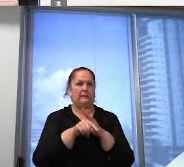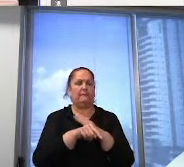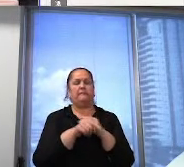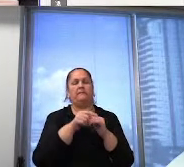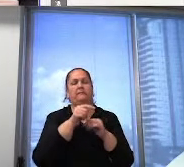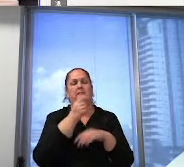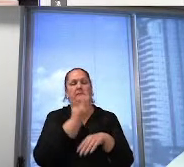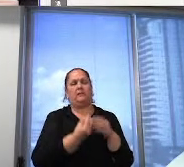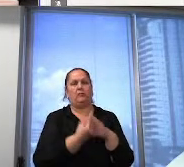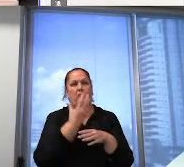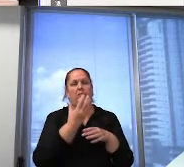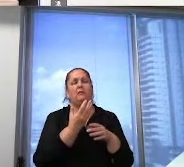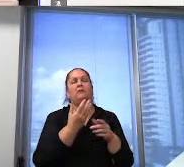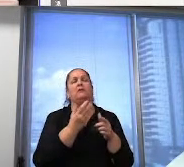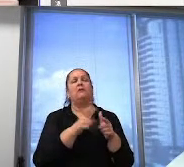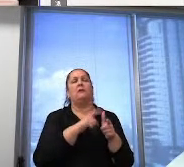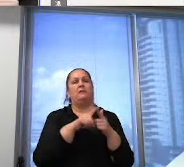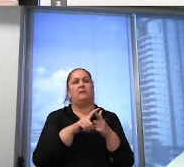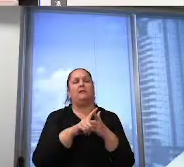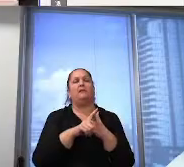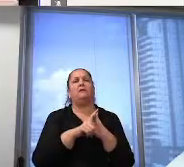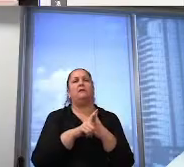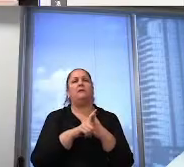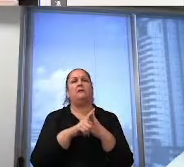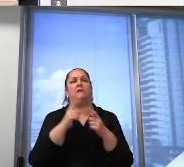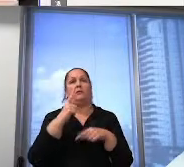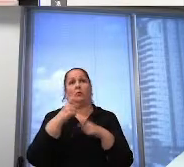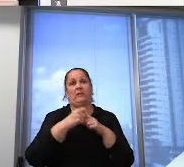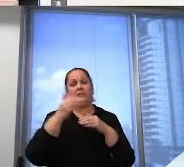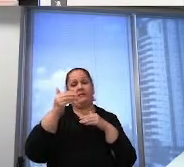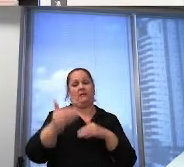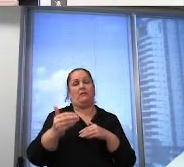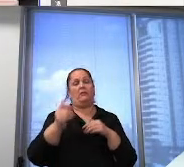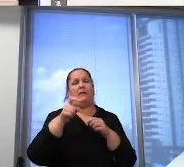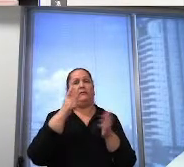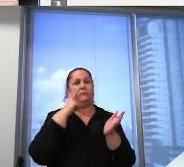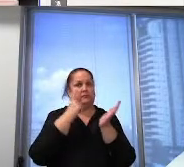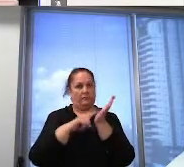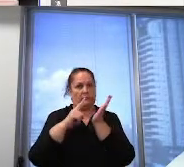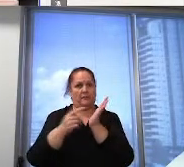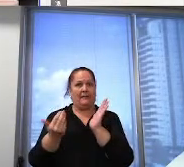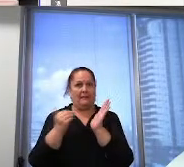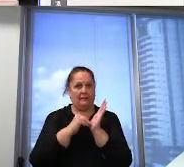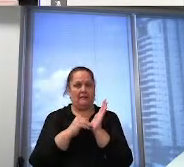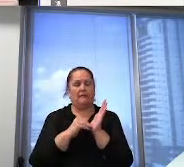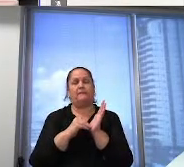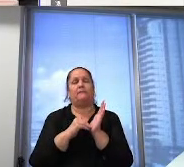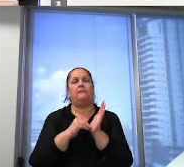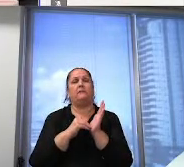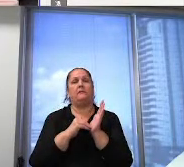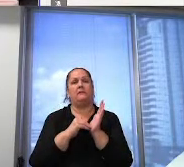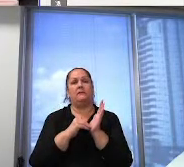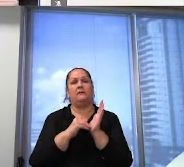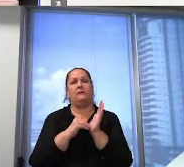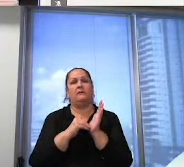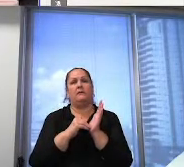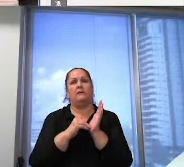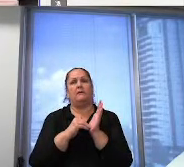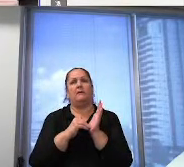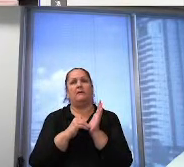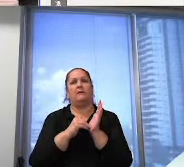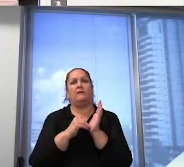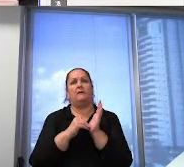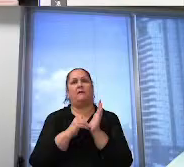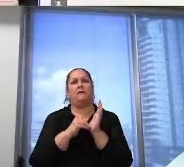top priority. Then what we've also have to do is within a year, do another inspection, and we